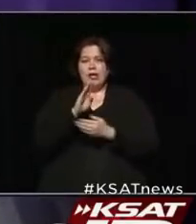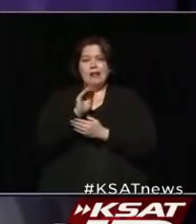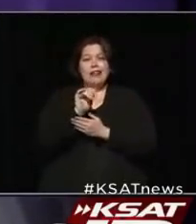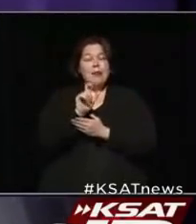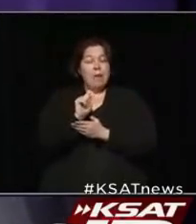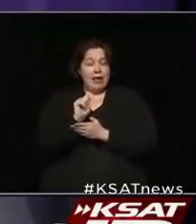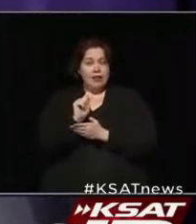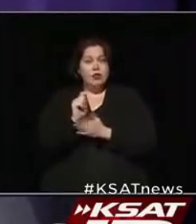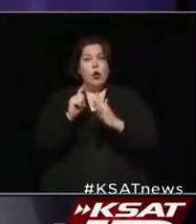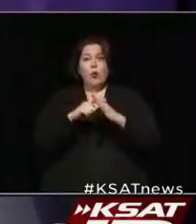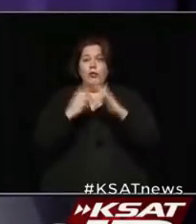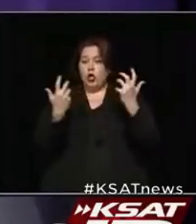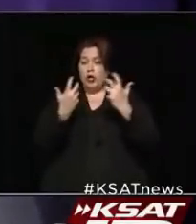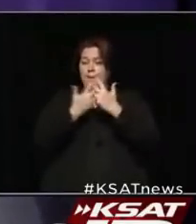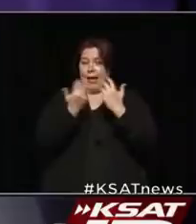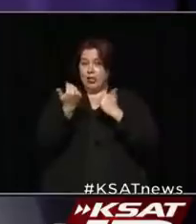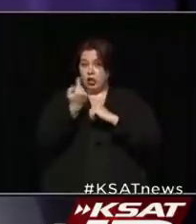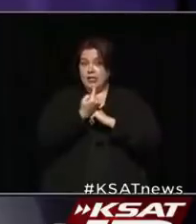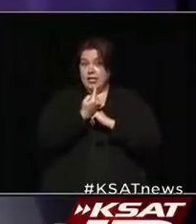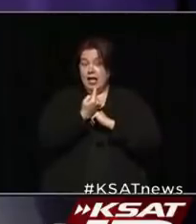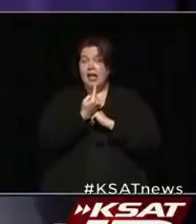started matching today